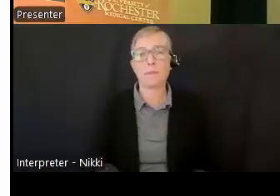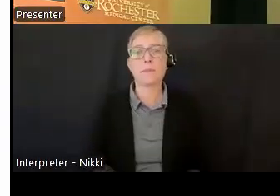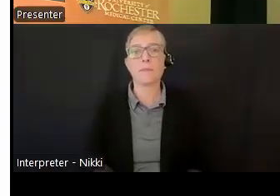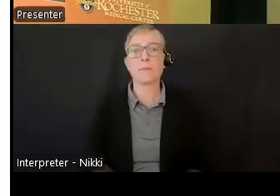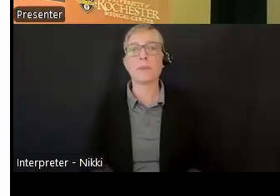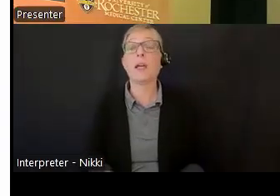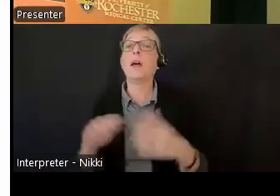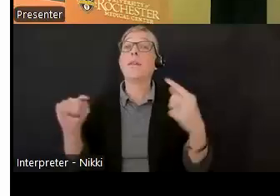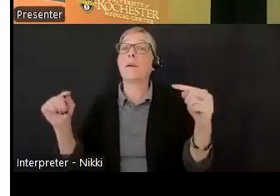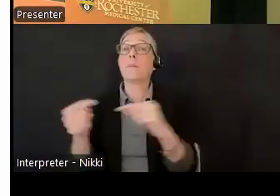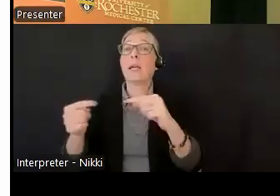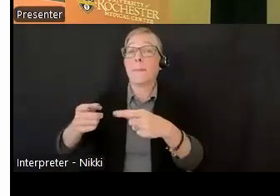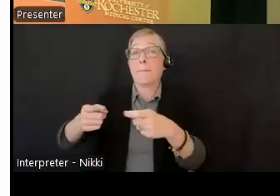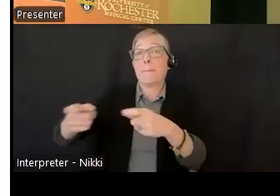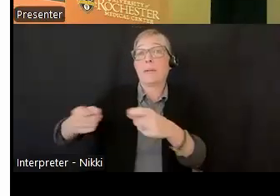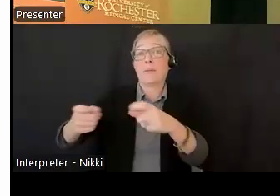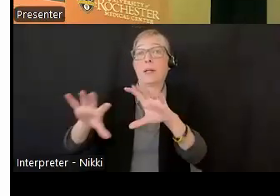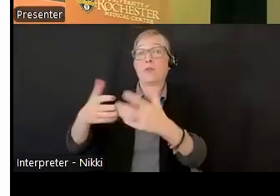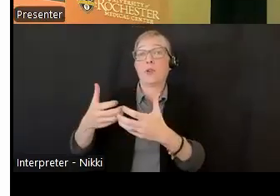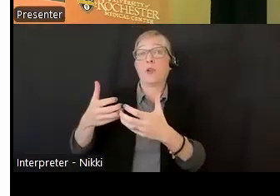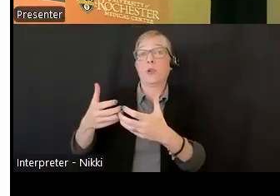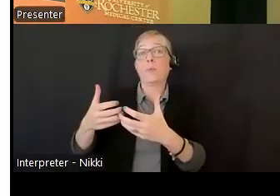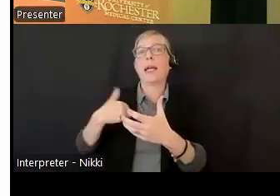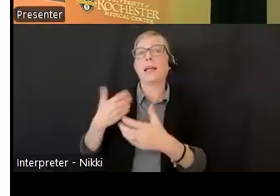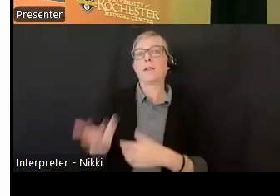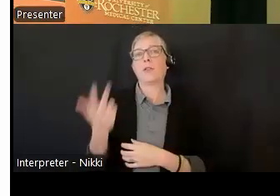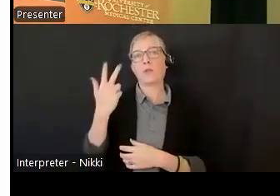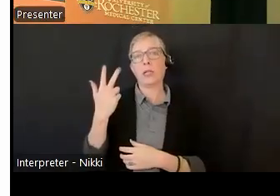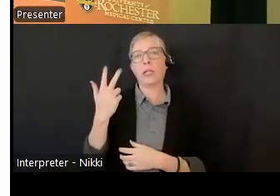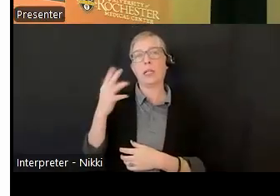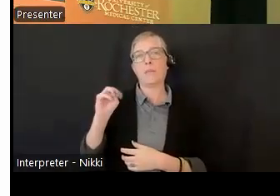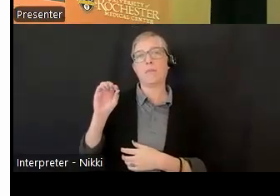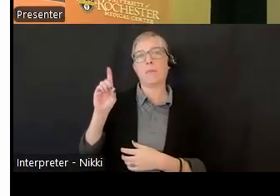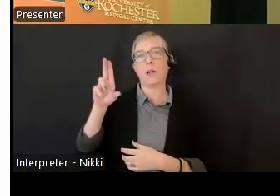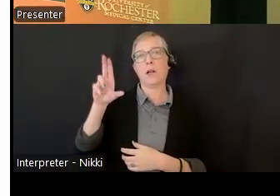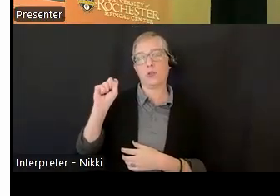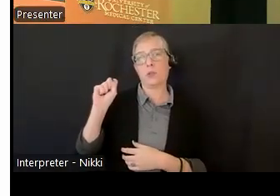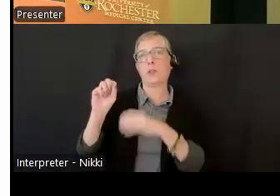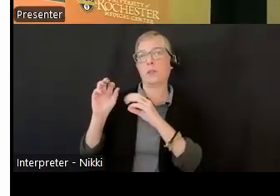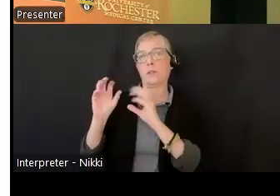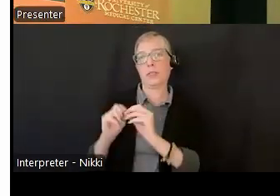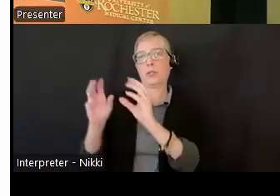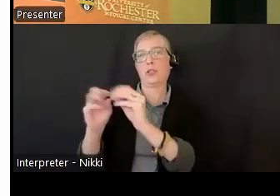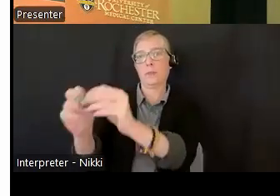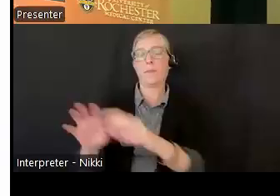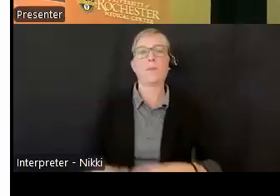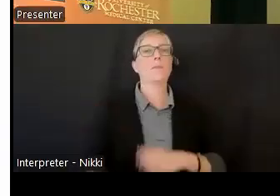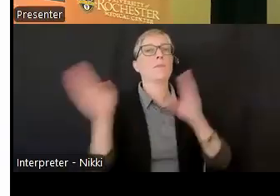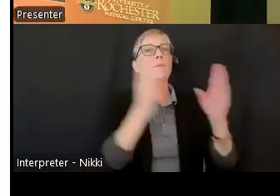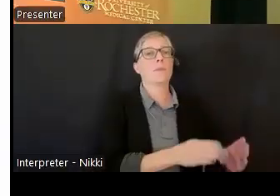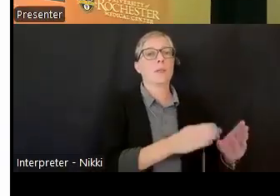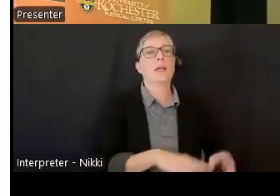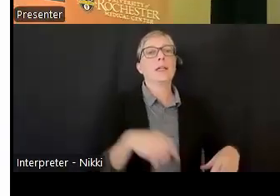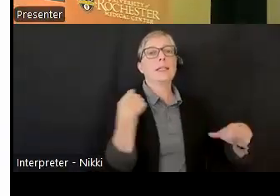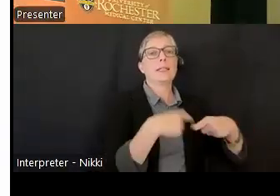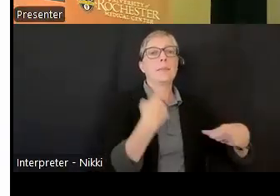management group was a 3-module session. The Spanish-speaking CBT group spanned around a little